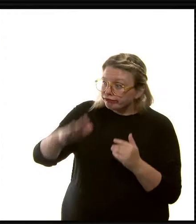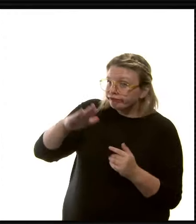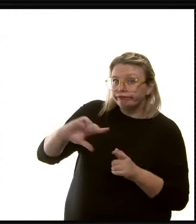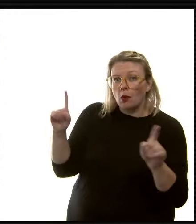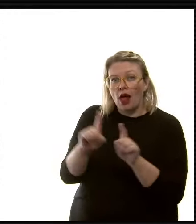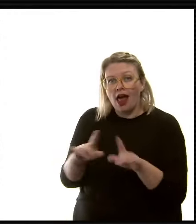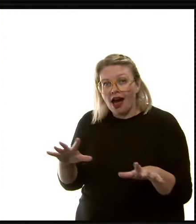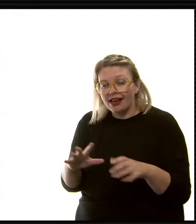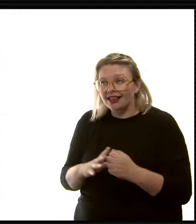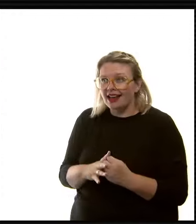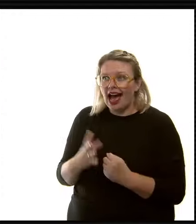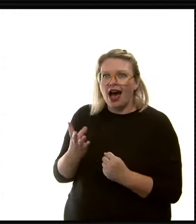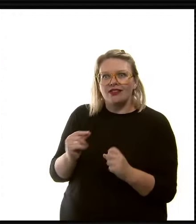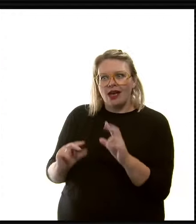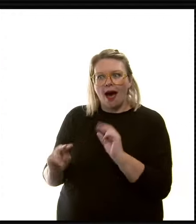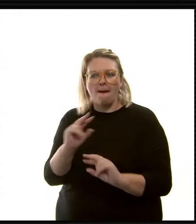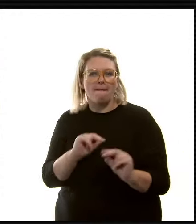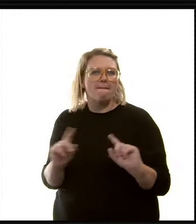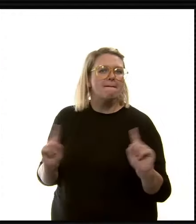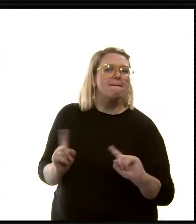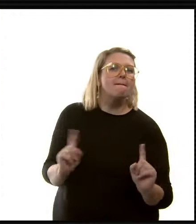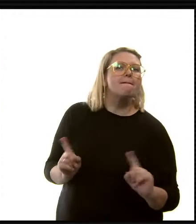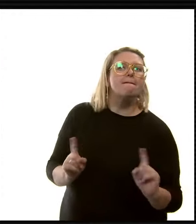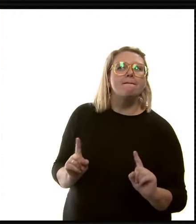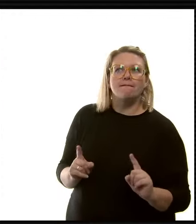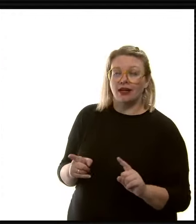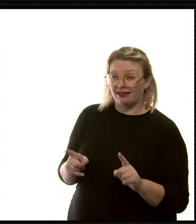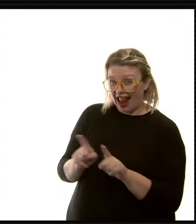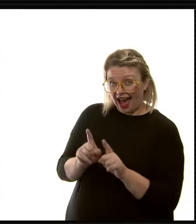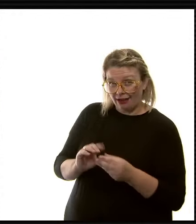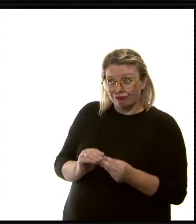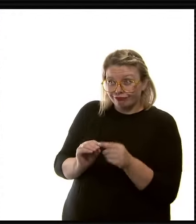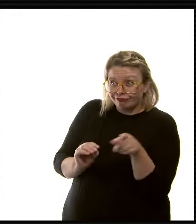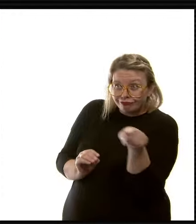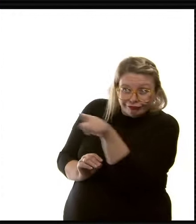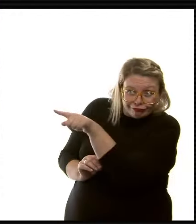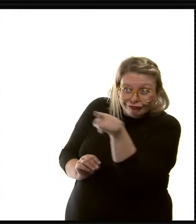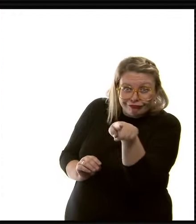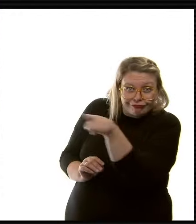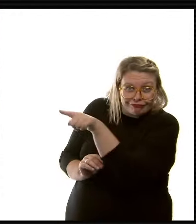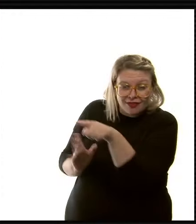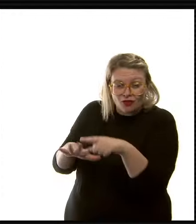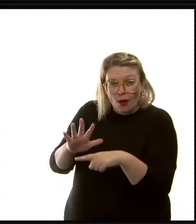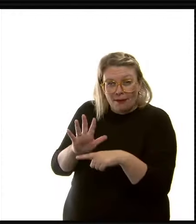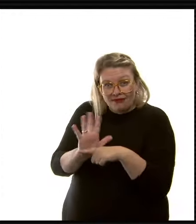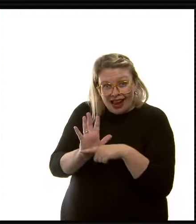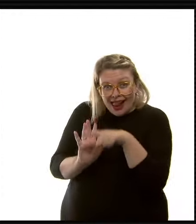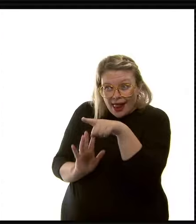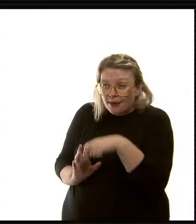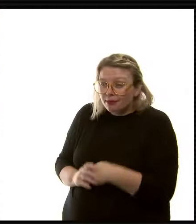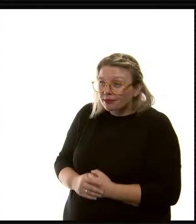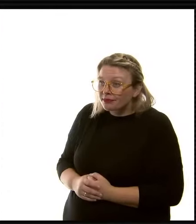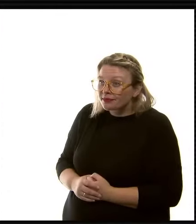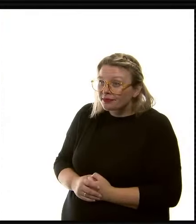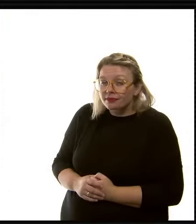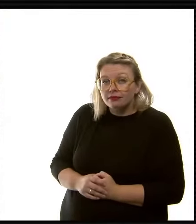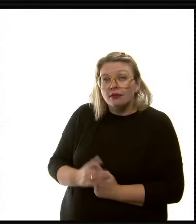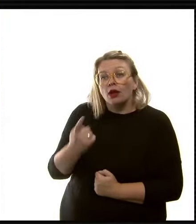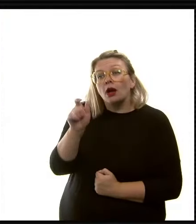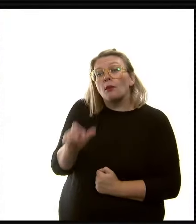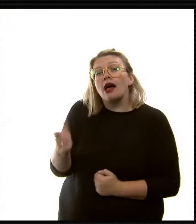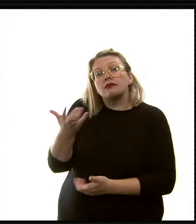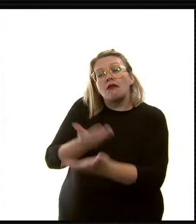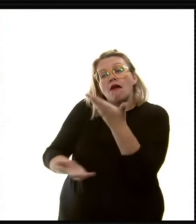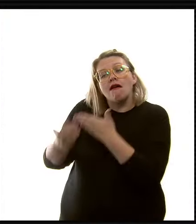Lightyear happenings, like these very special sets here in front of us now. Take a look at them. And who better to take us behind the